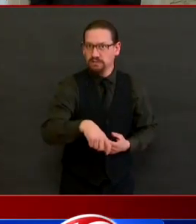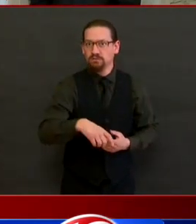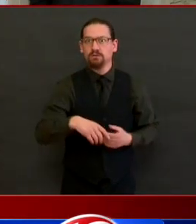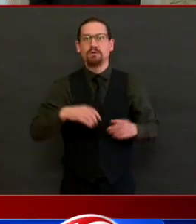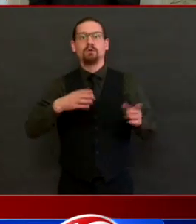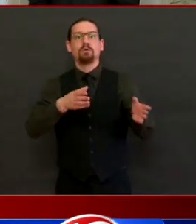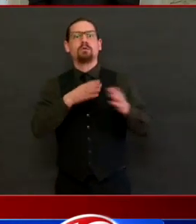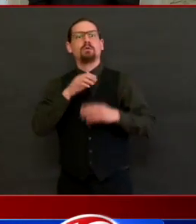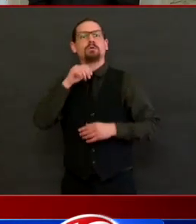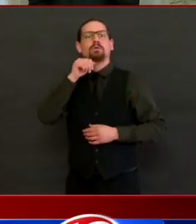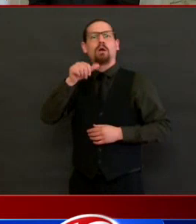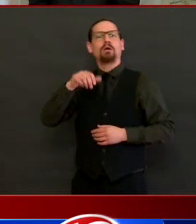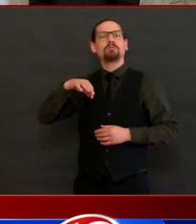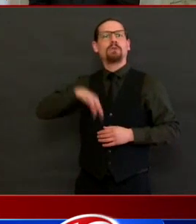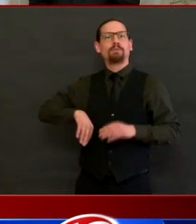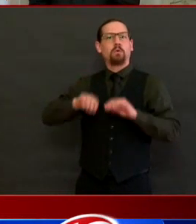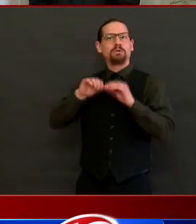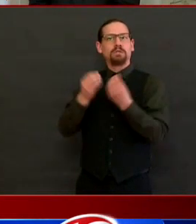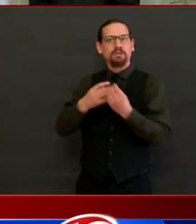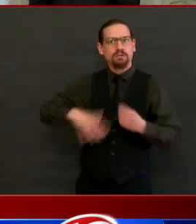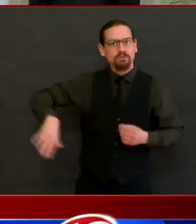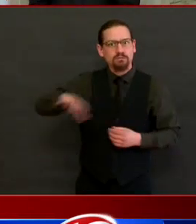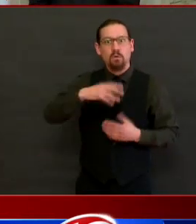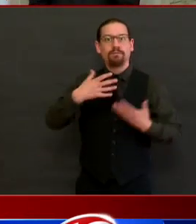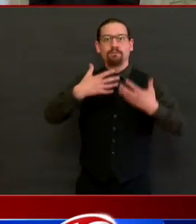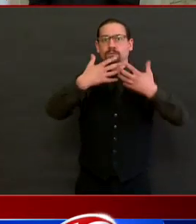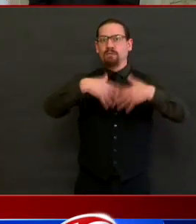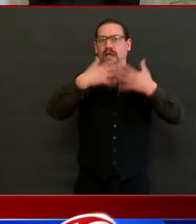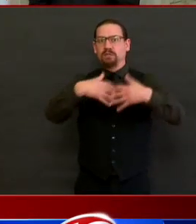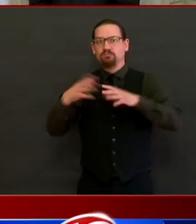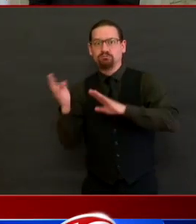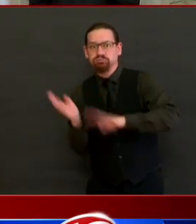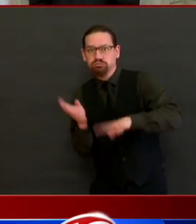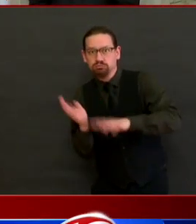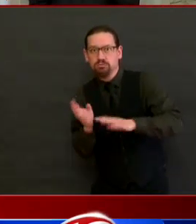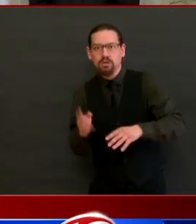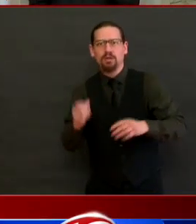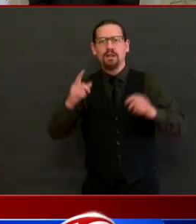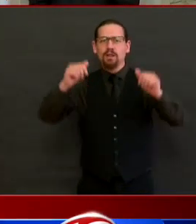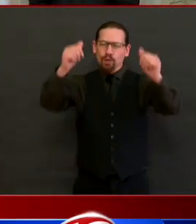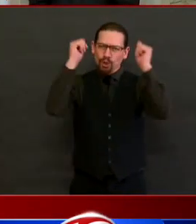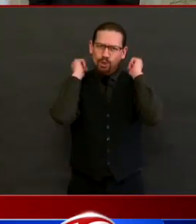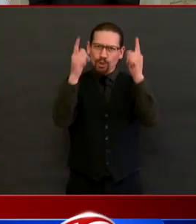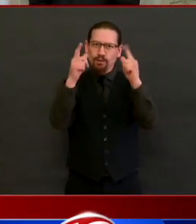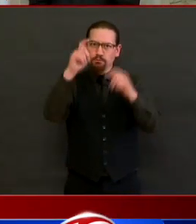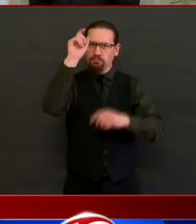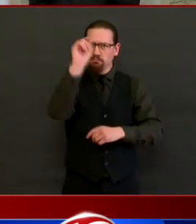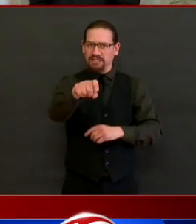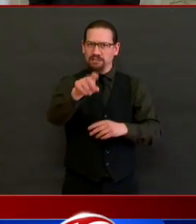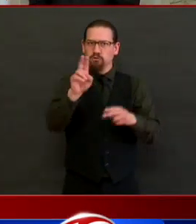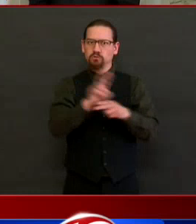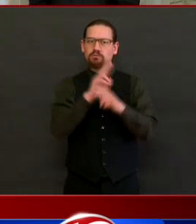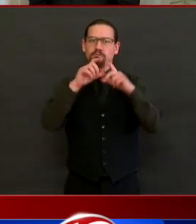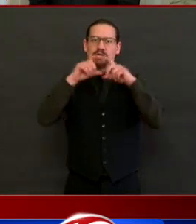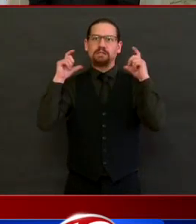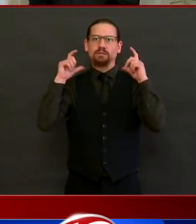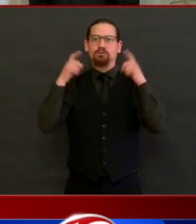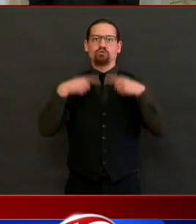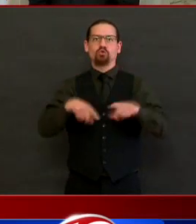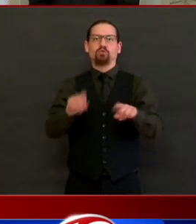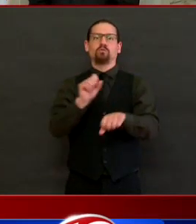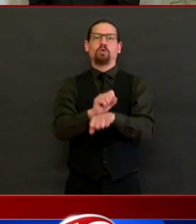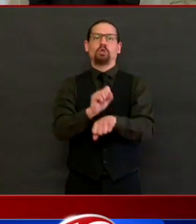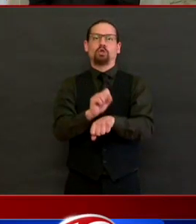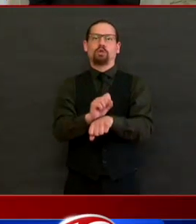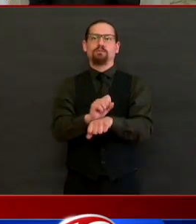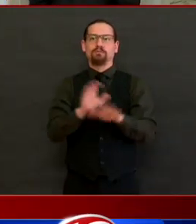coverings when they're at work. I want to clarify and emphasize that we are talking about cloth